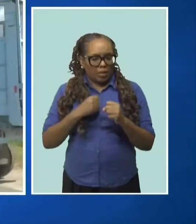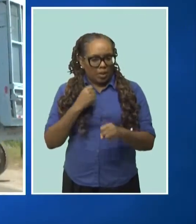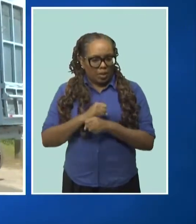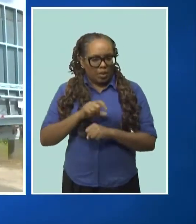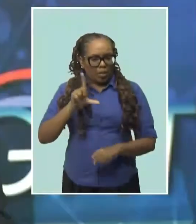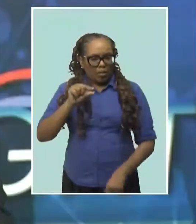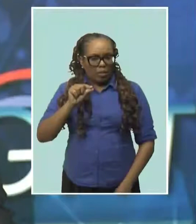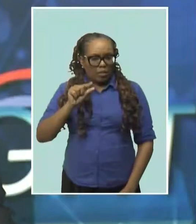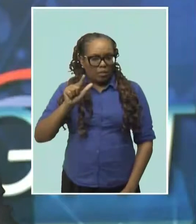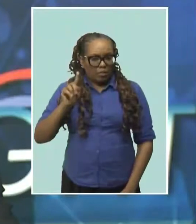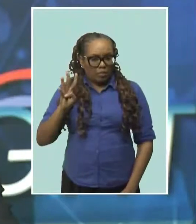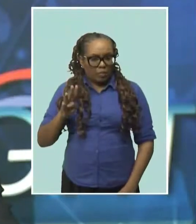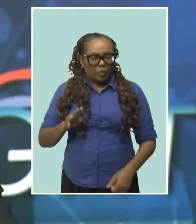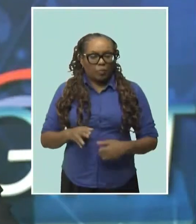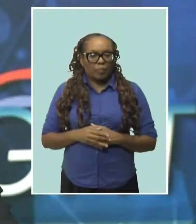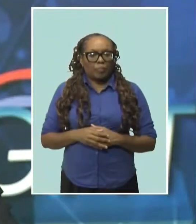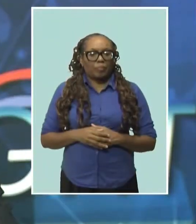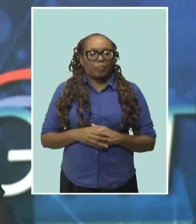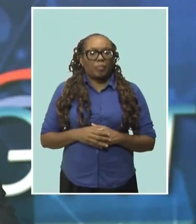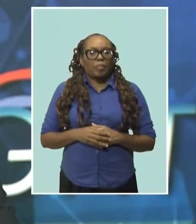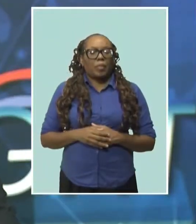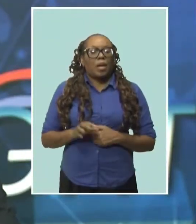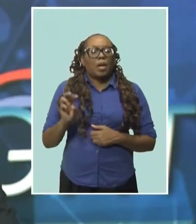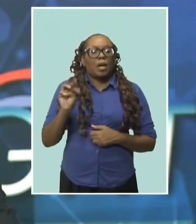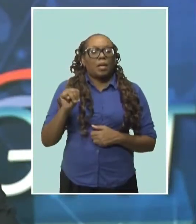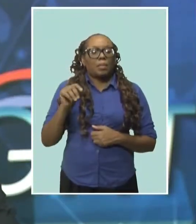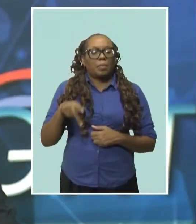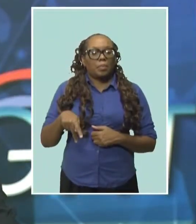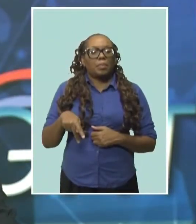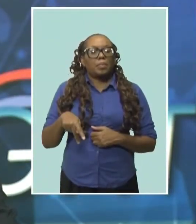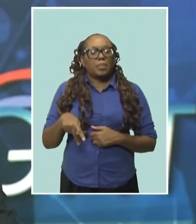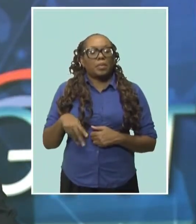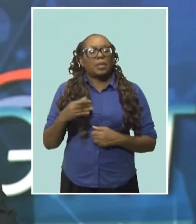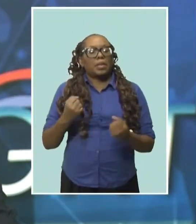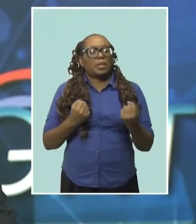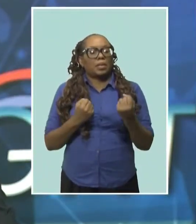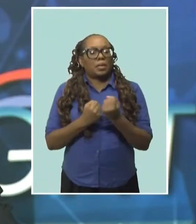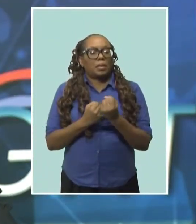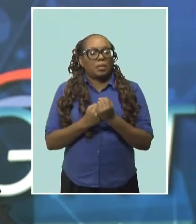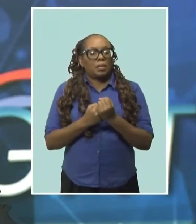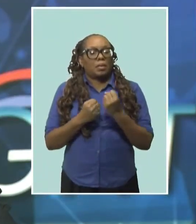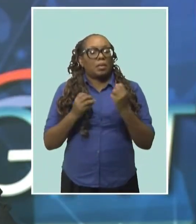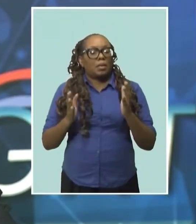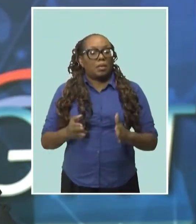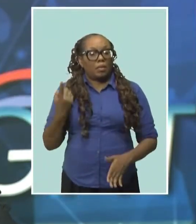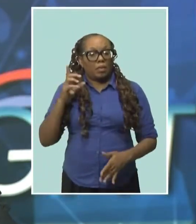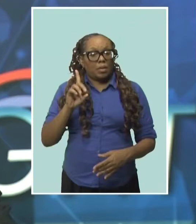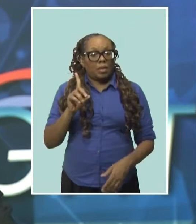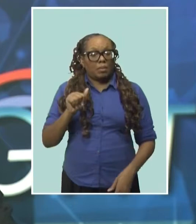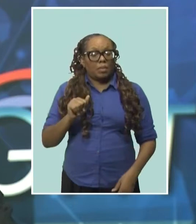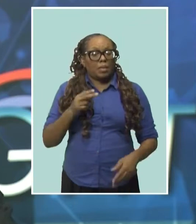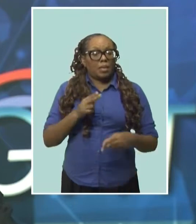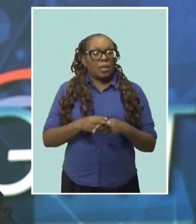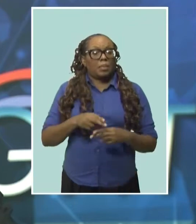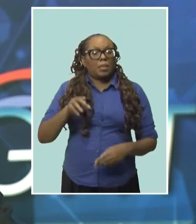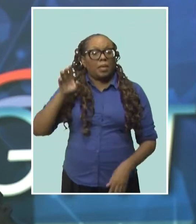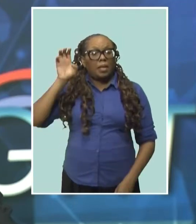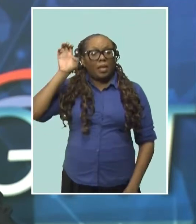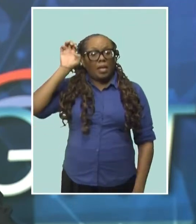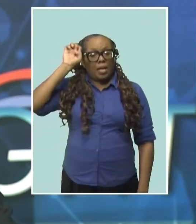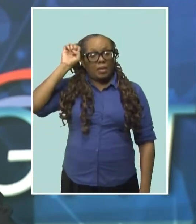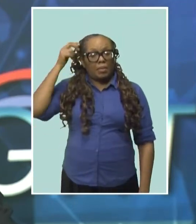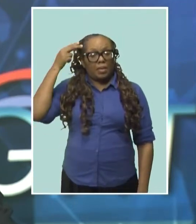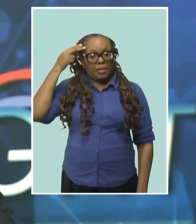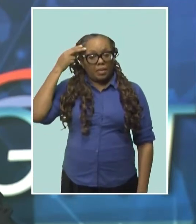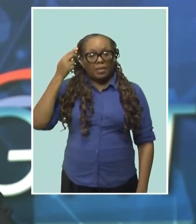News. St. James North Member of Parliament and disabilities advocate Edmund Hinkson has described the recent budget delivered